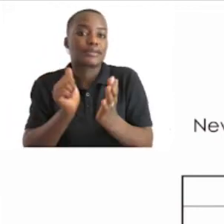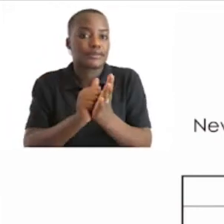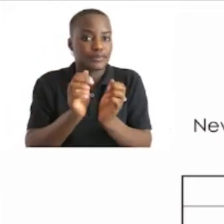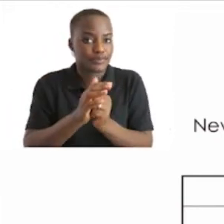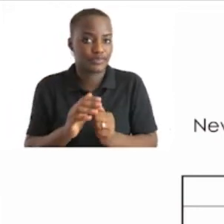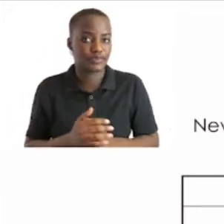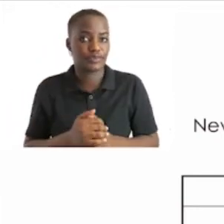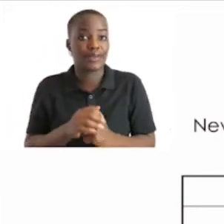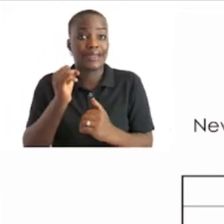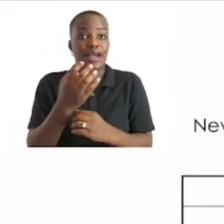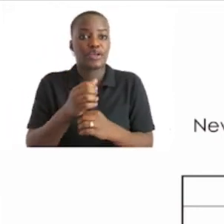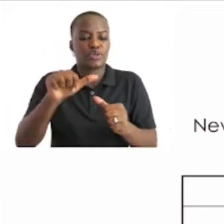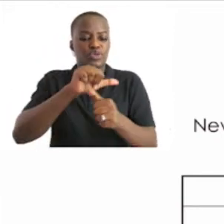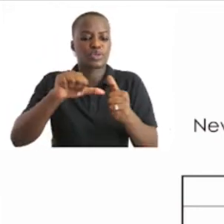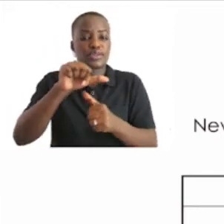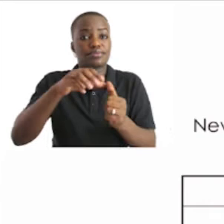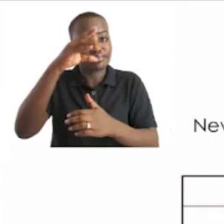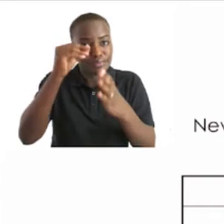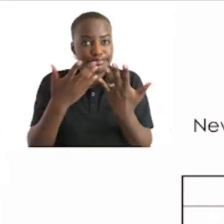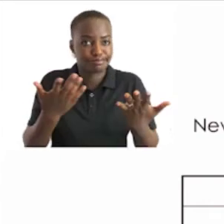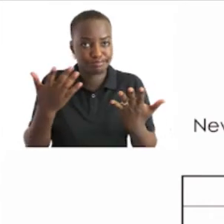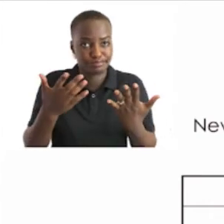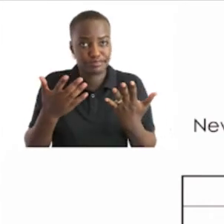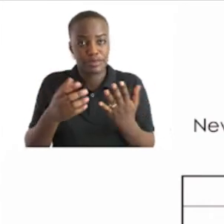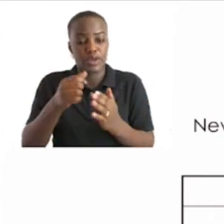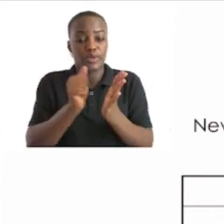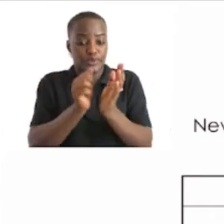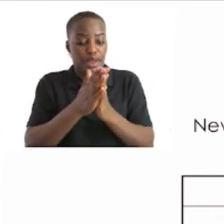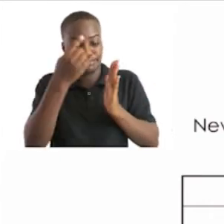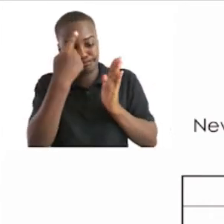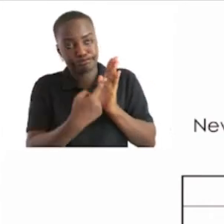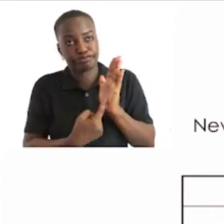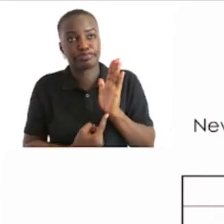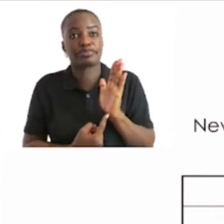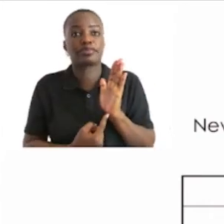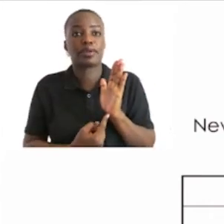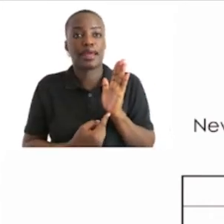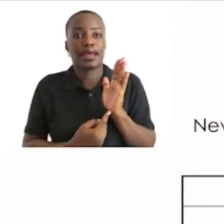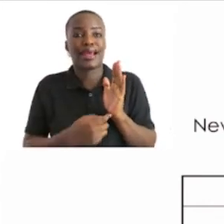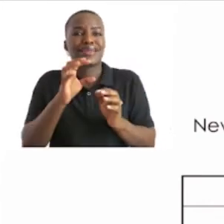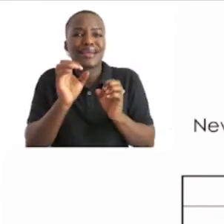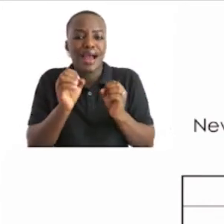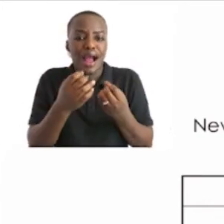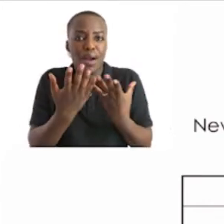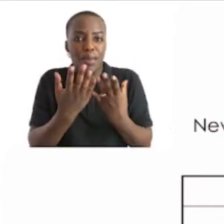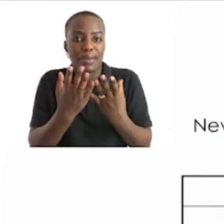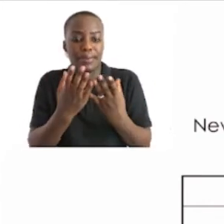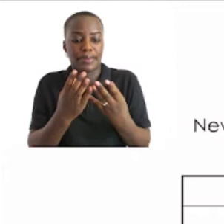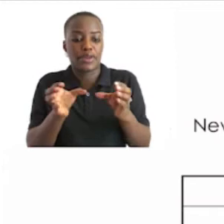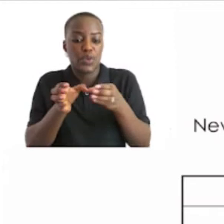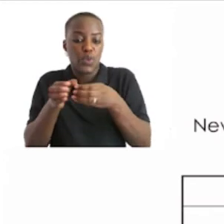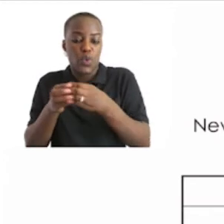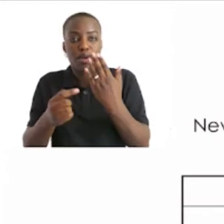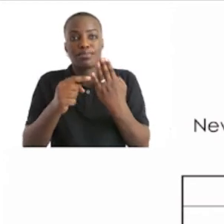So you are going to go to social studies on the subjects, and then you're going to look at how many they are.